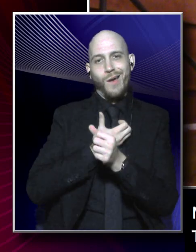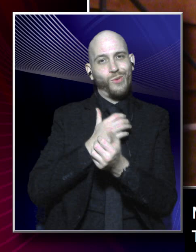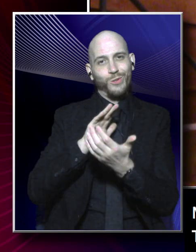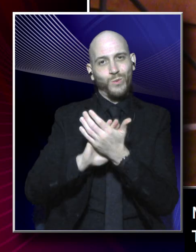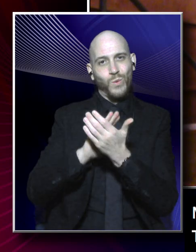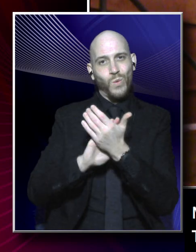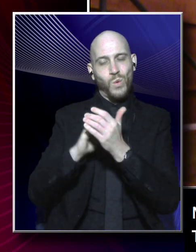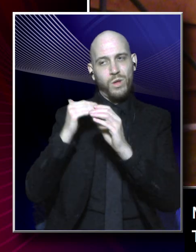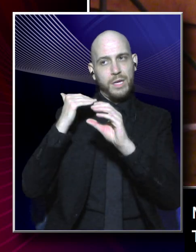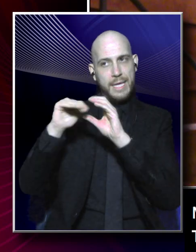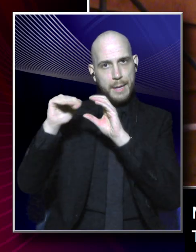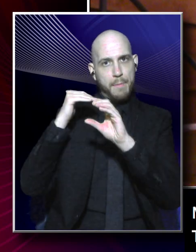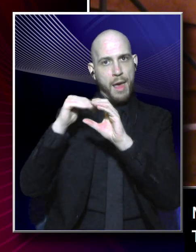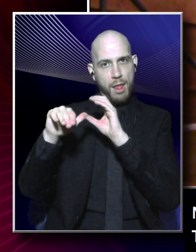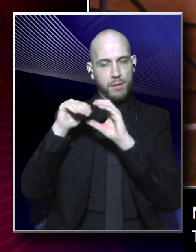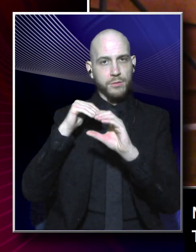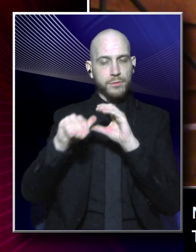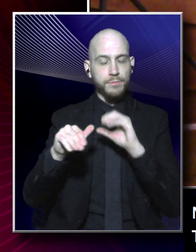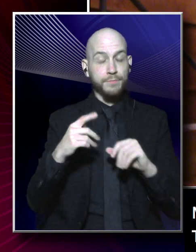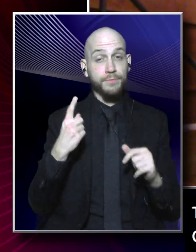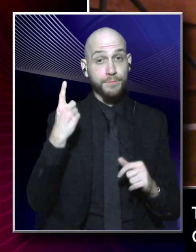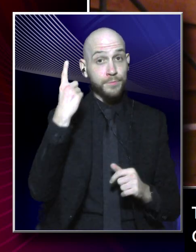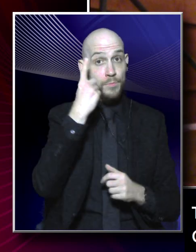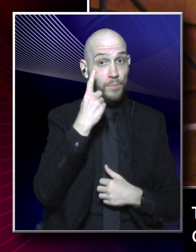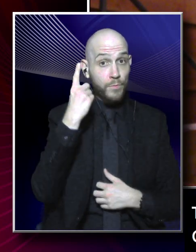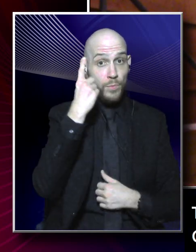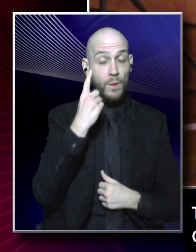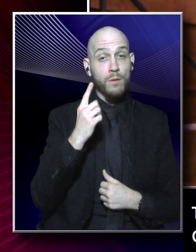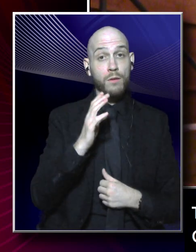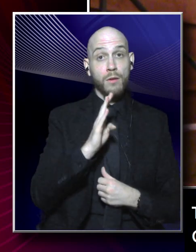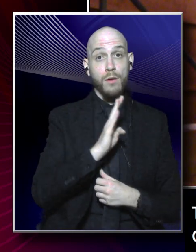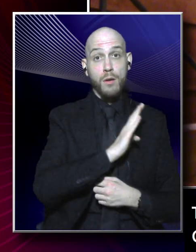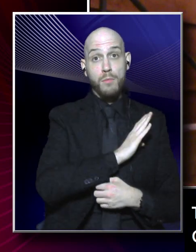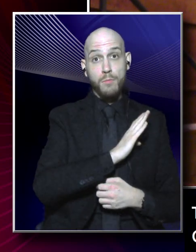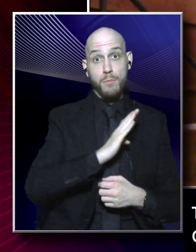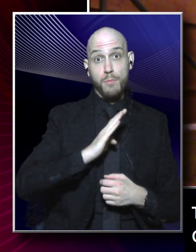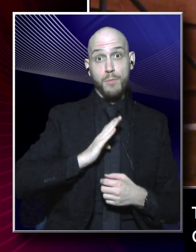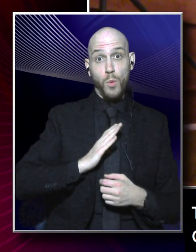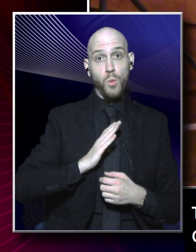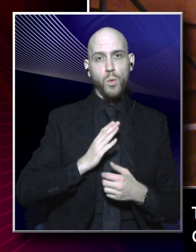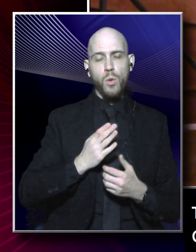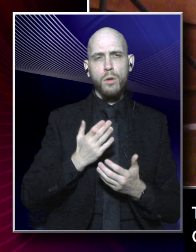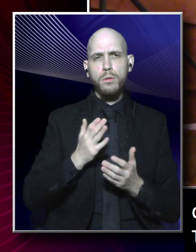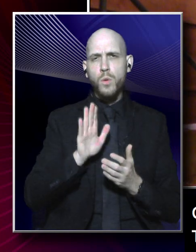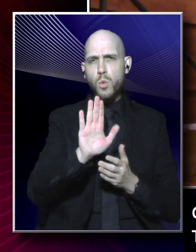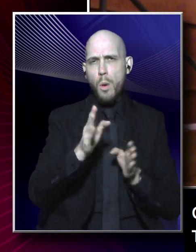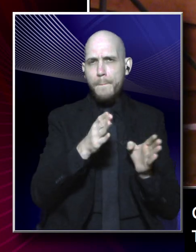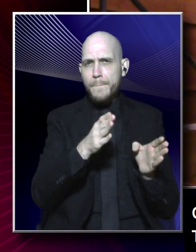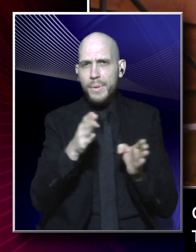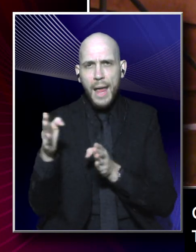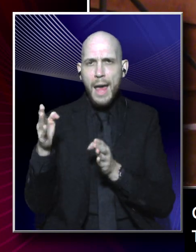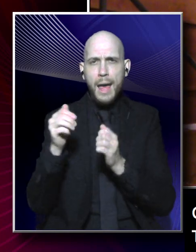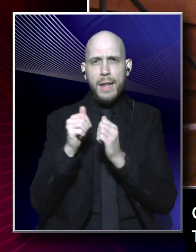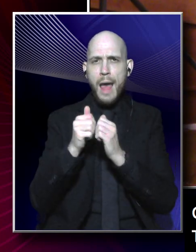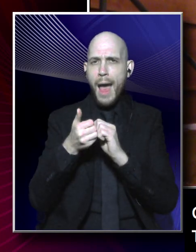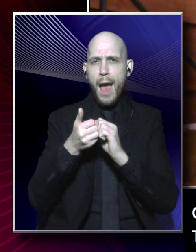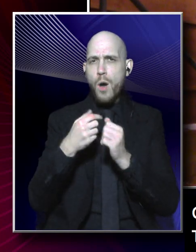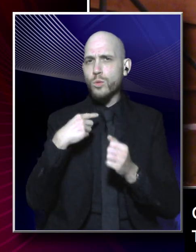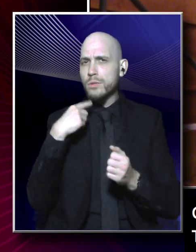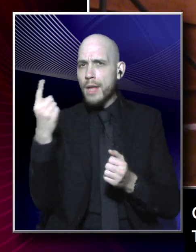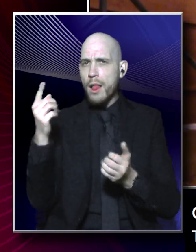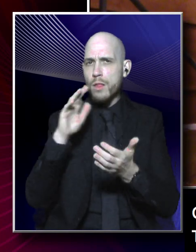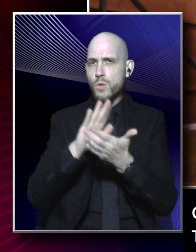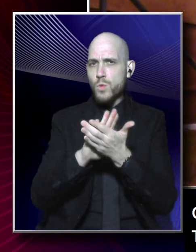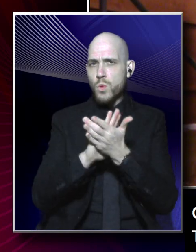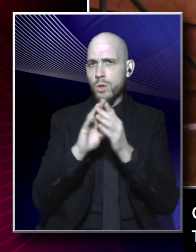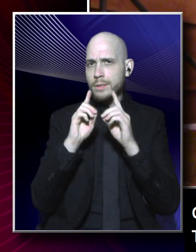would the board give some thought to how I am going to be announced to some of those entities, like the school districts,